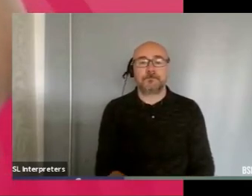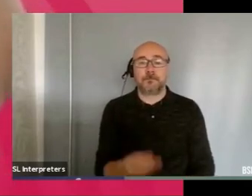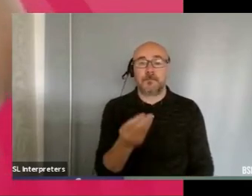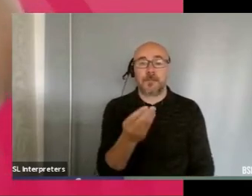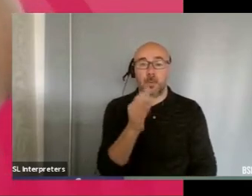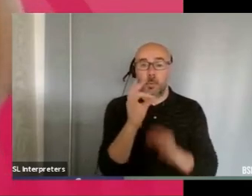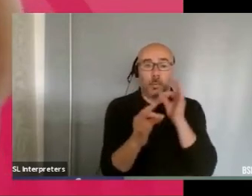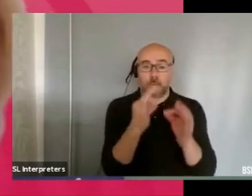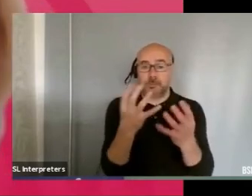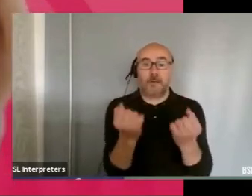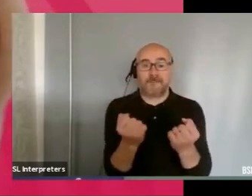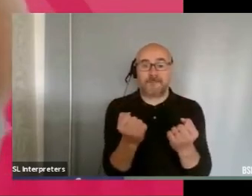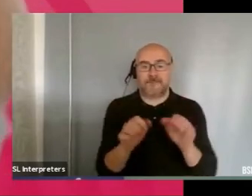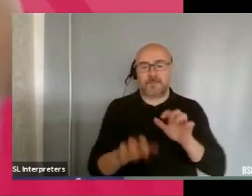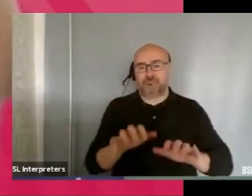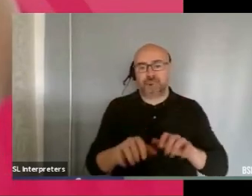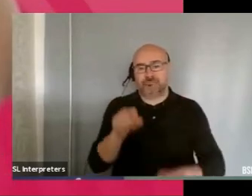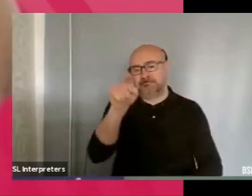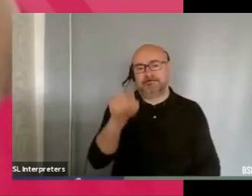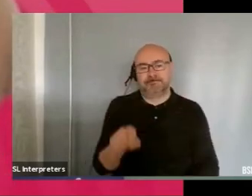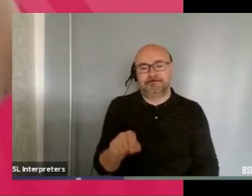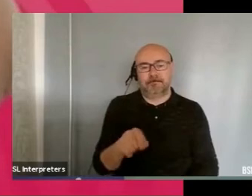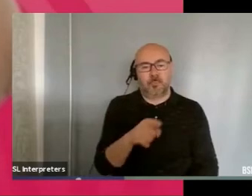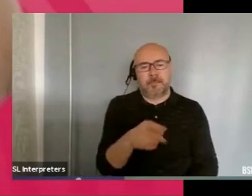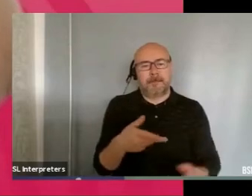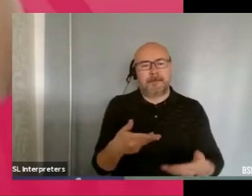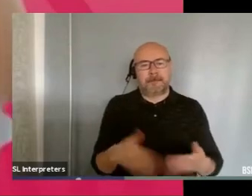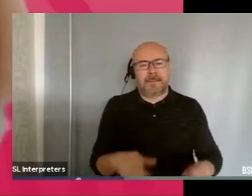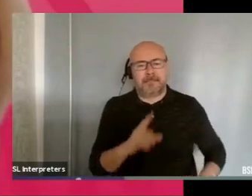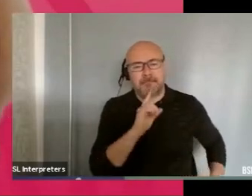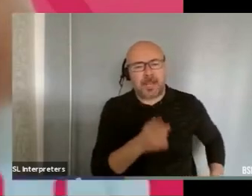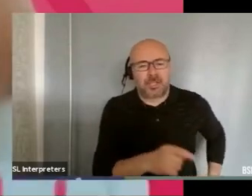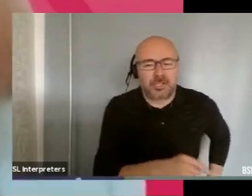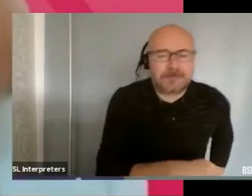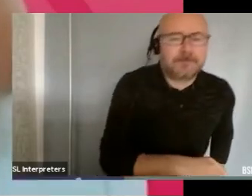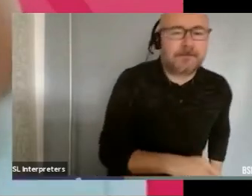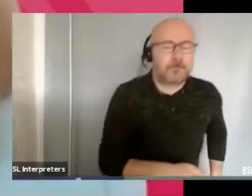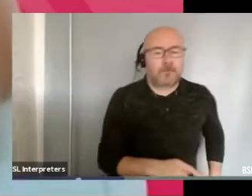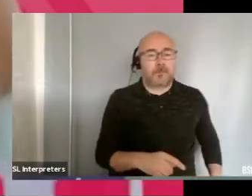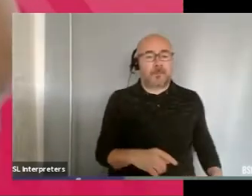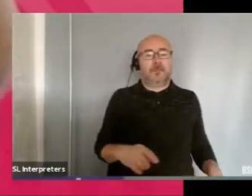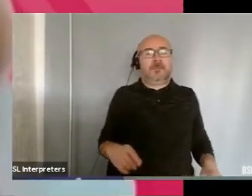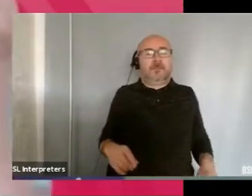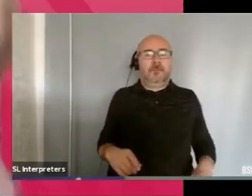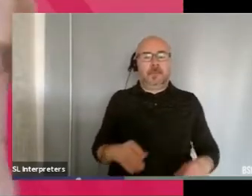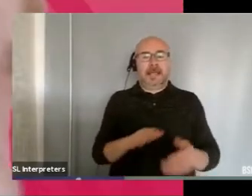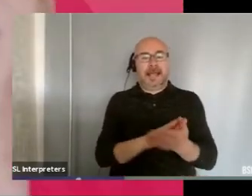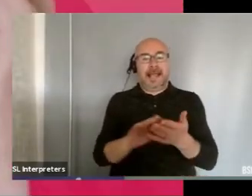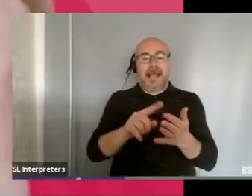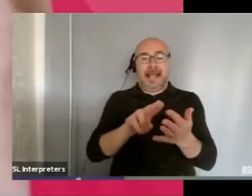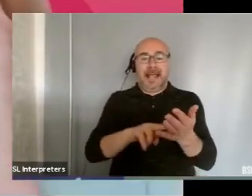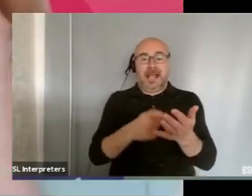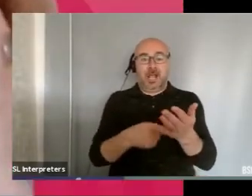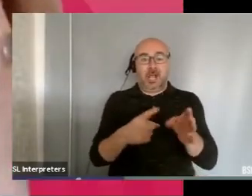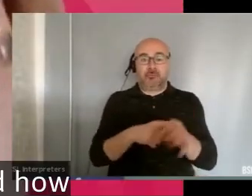and actually you touched on some of it, and Henry, I'm happy to invite you to comment